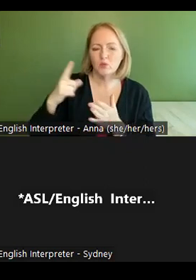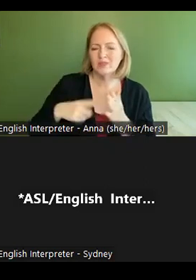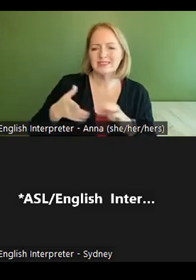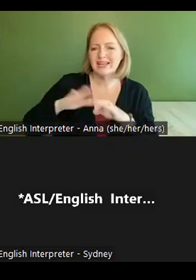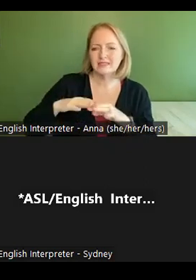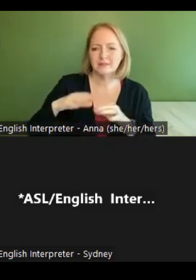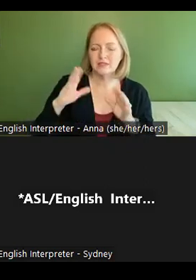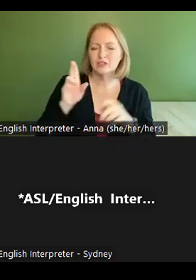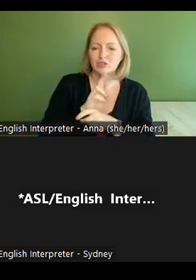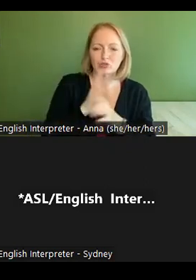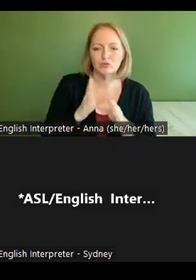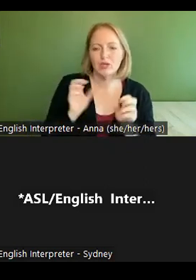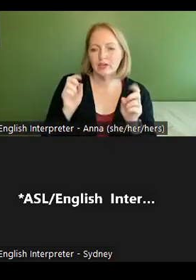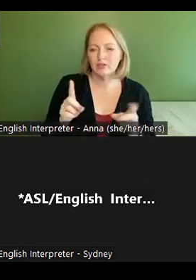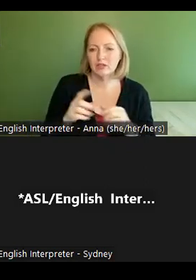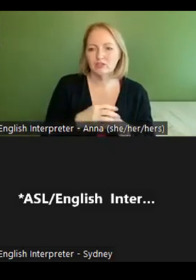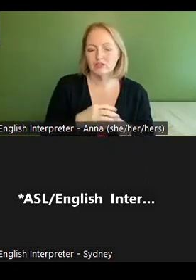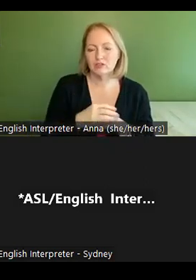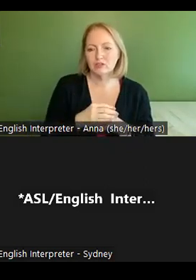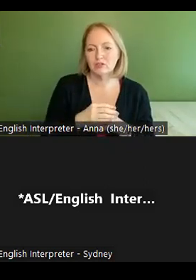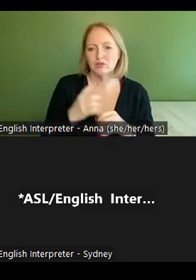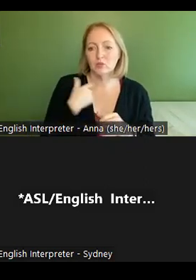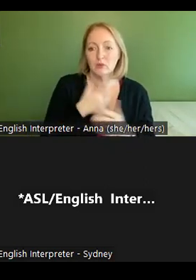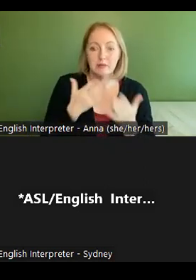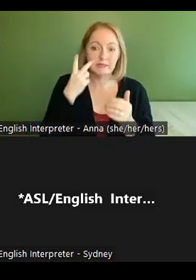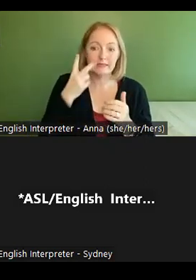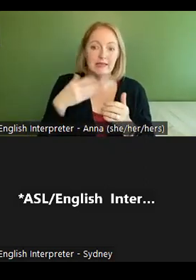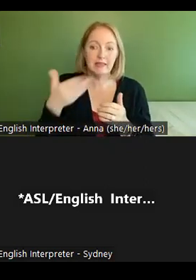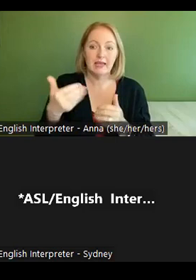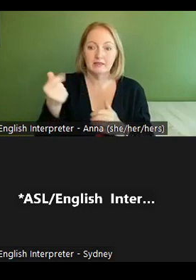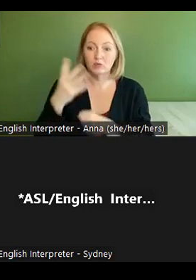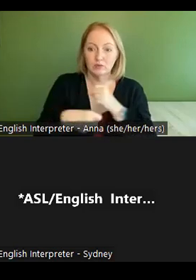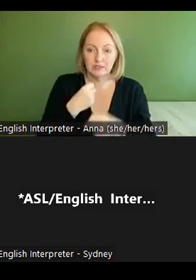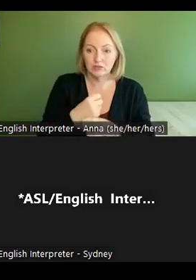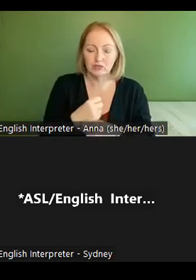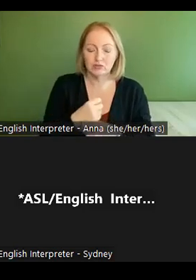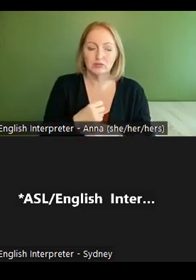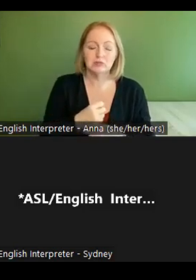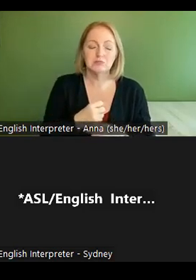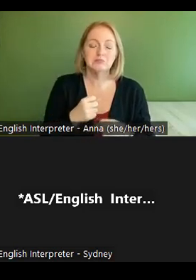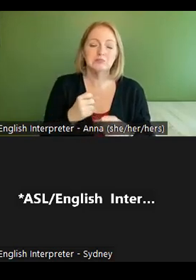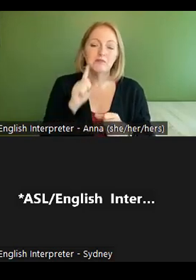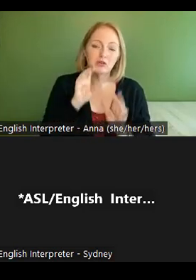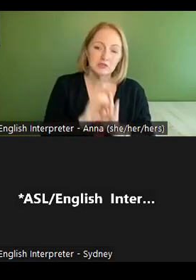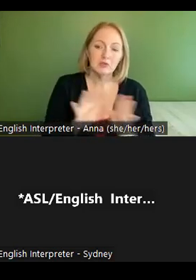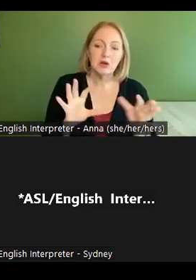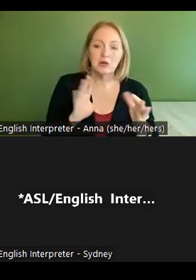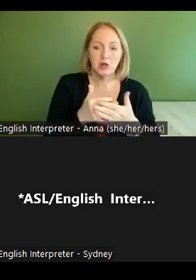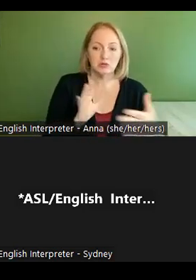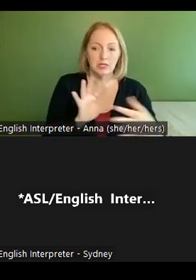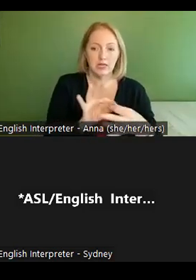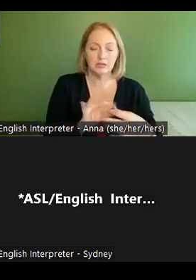consumer education that we could see in the next couple of years are closer connections